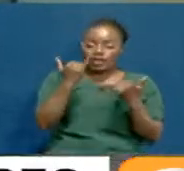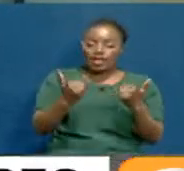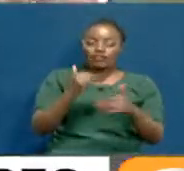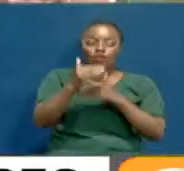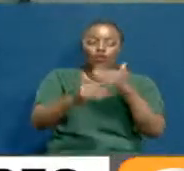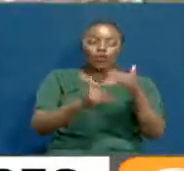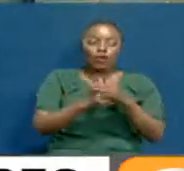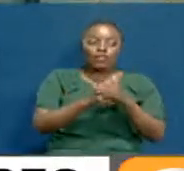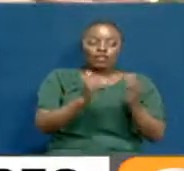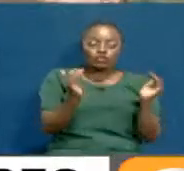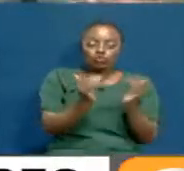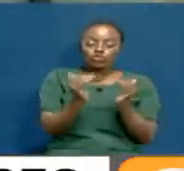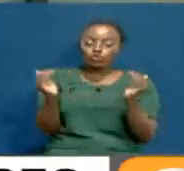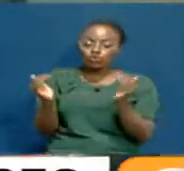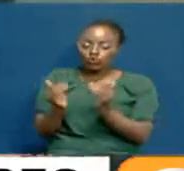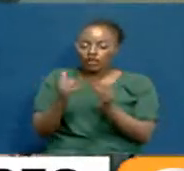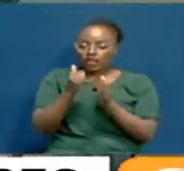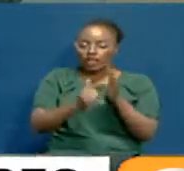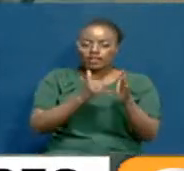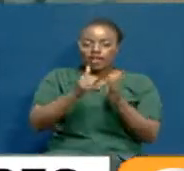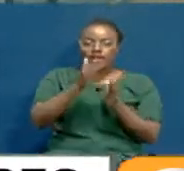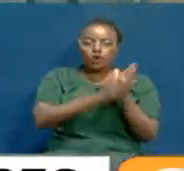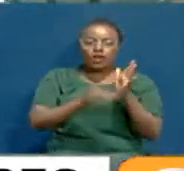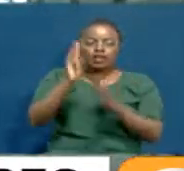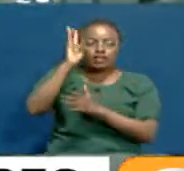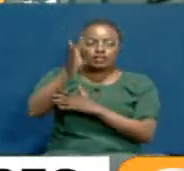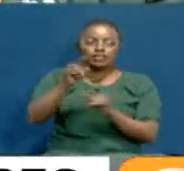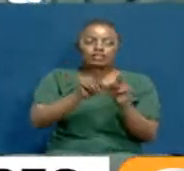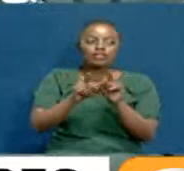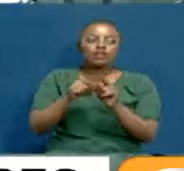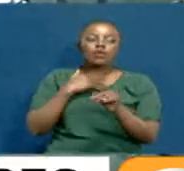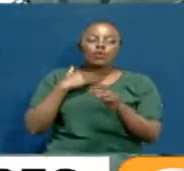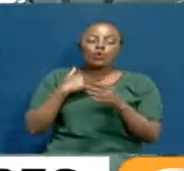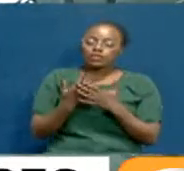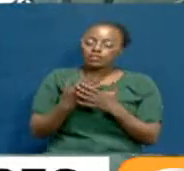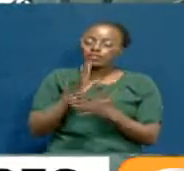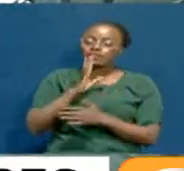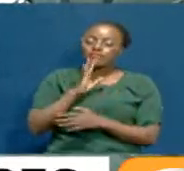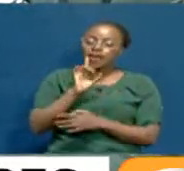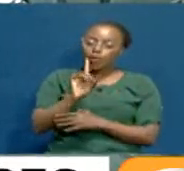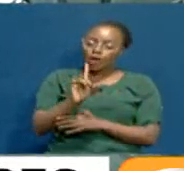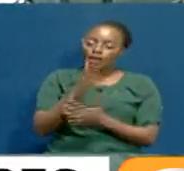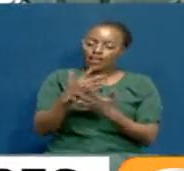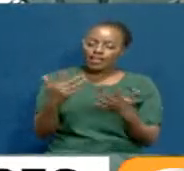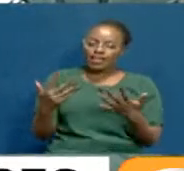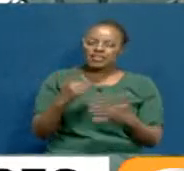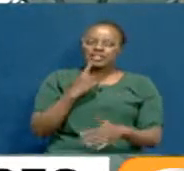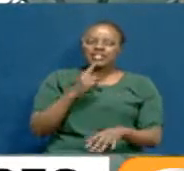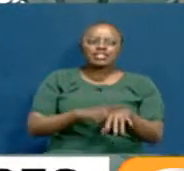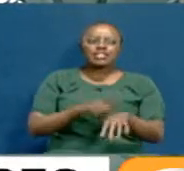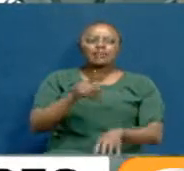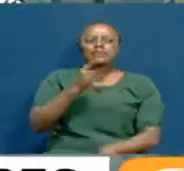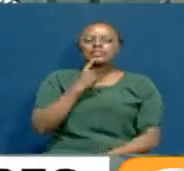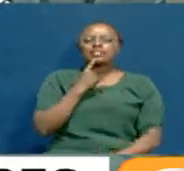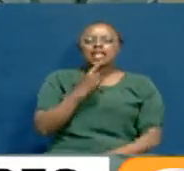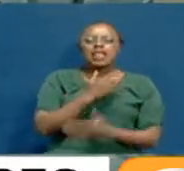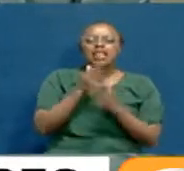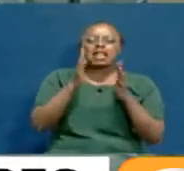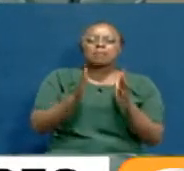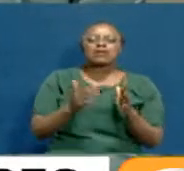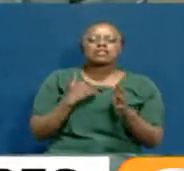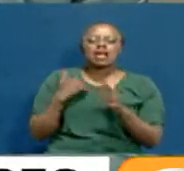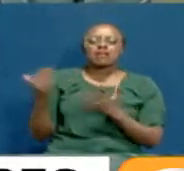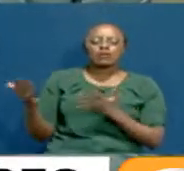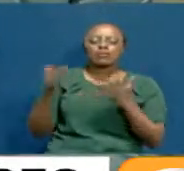all these other small industries will be organized. And I also want to address one thing. You know, to say that no one really has brought